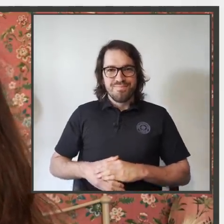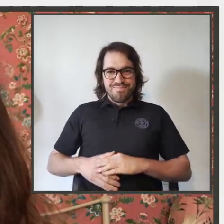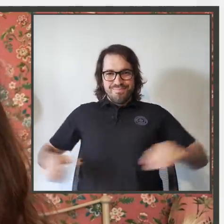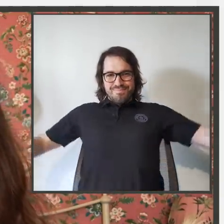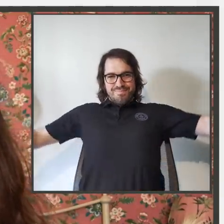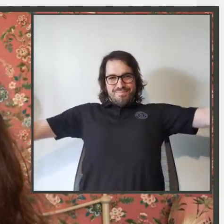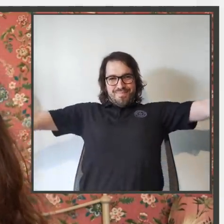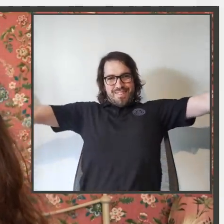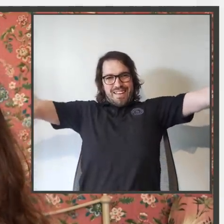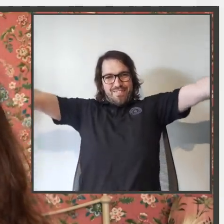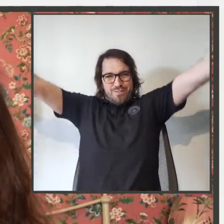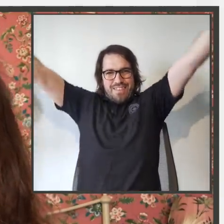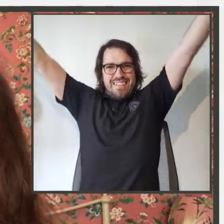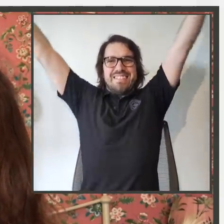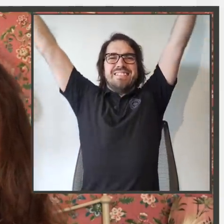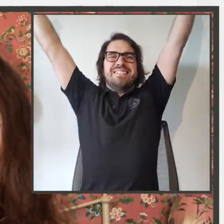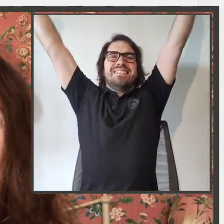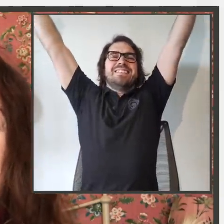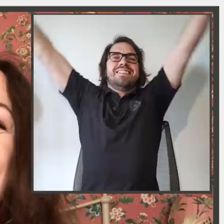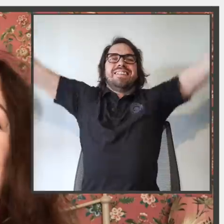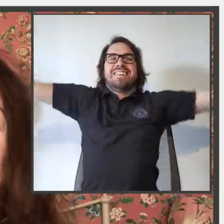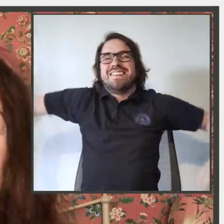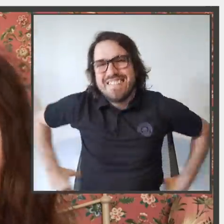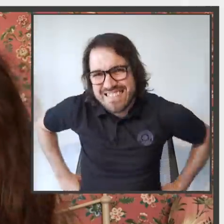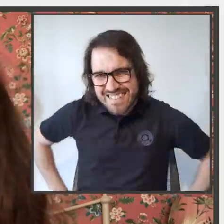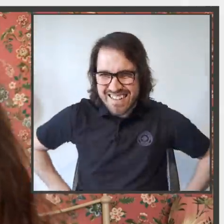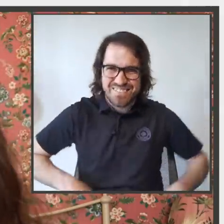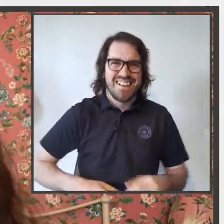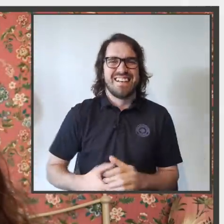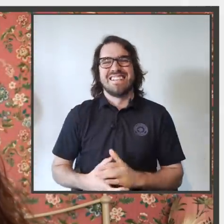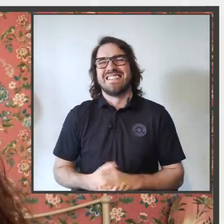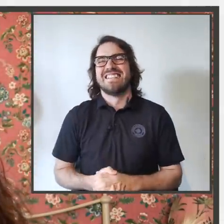do you do? I give it one of these.